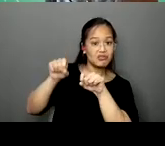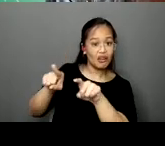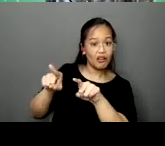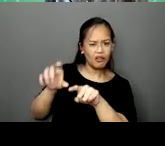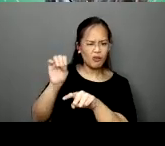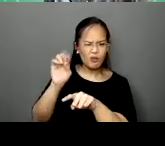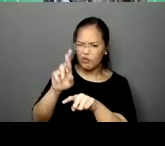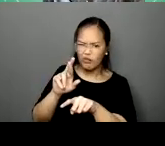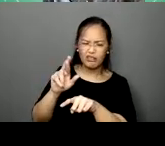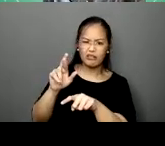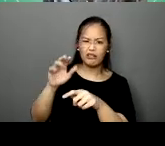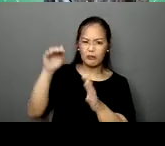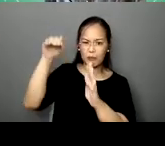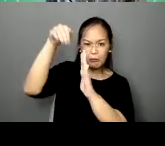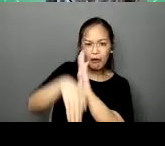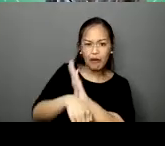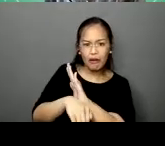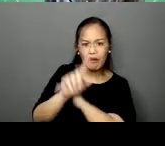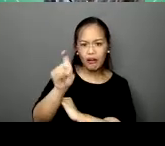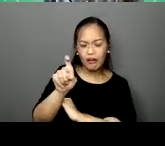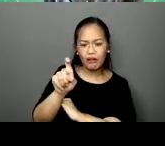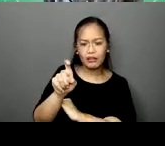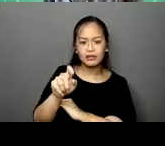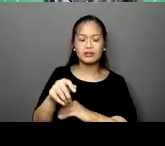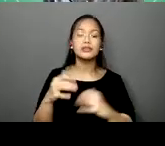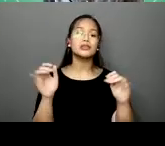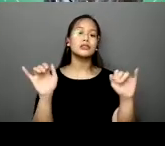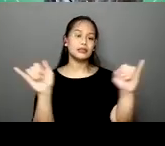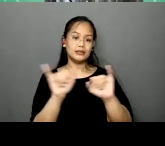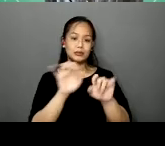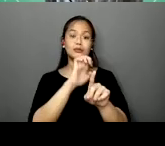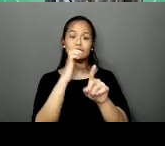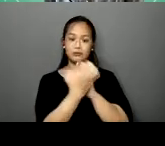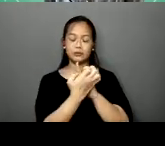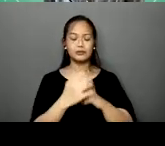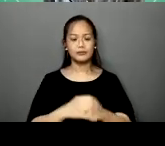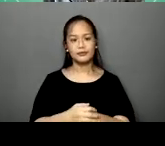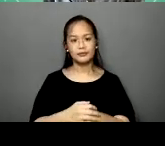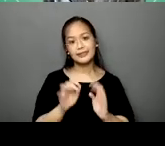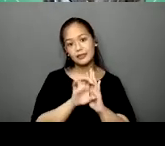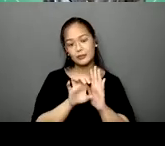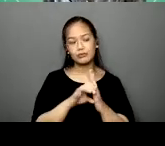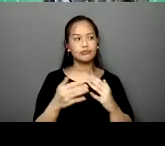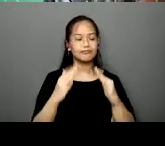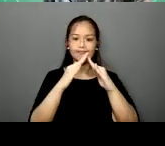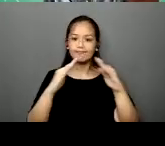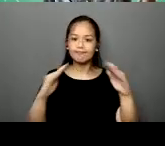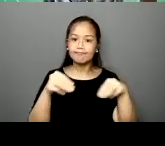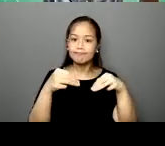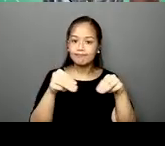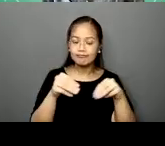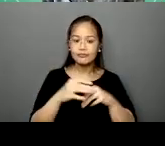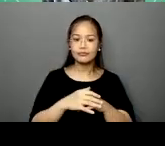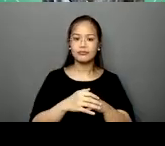limited to just products. It also applies to environments. For example, in housing markets, is